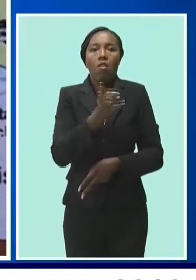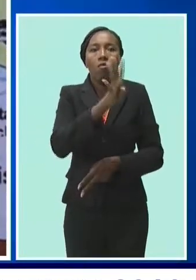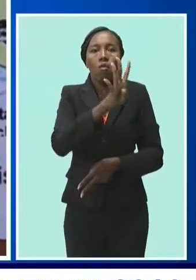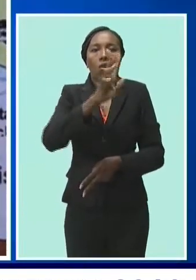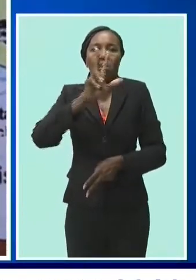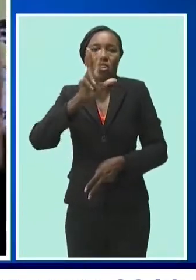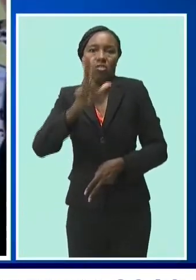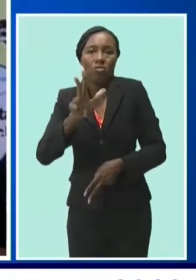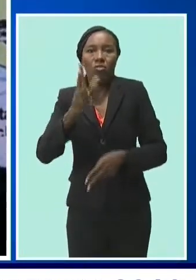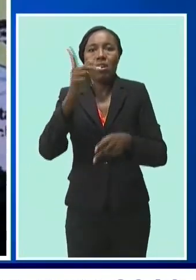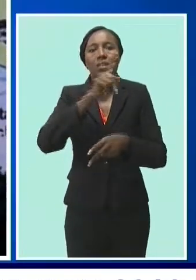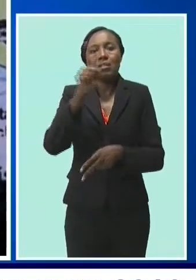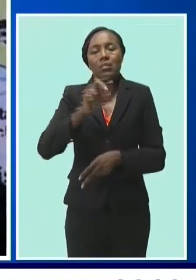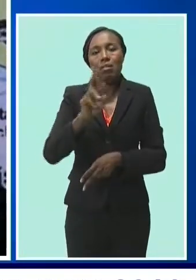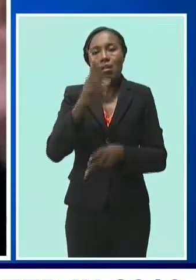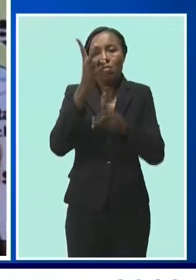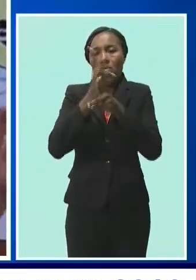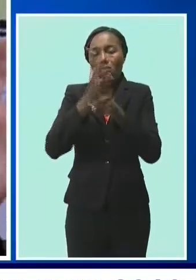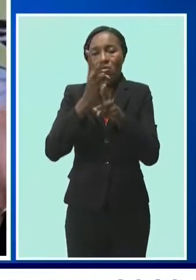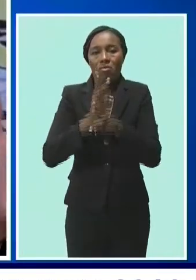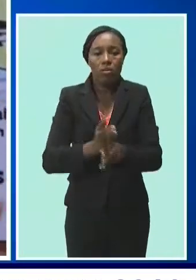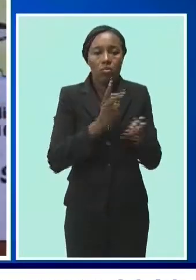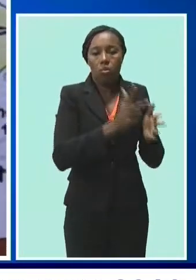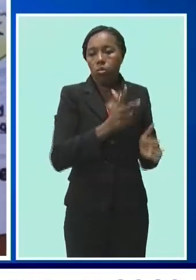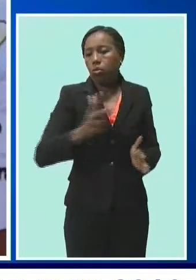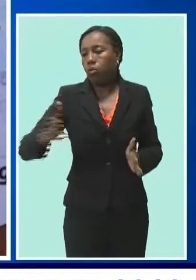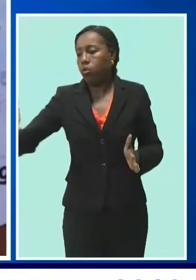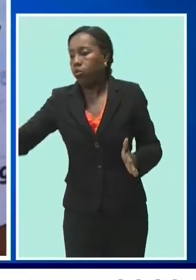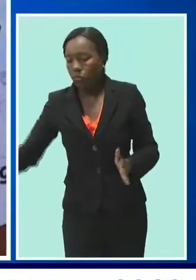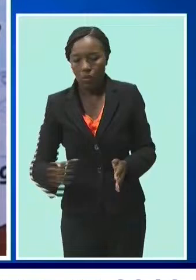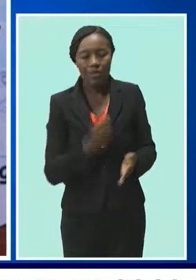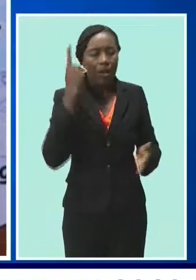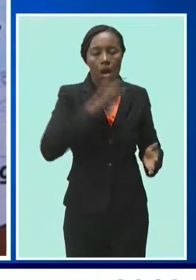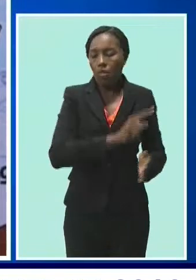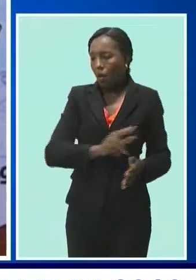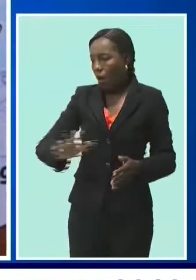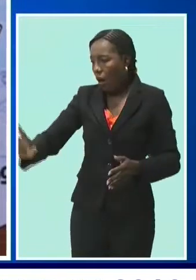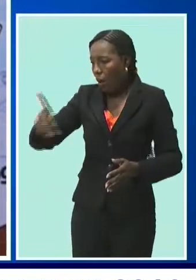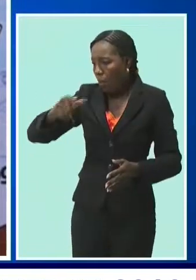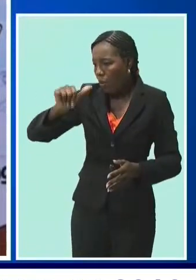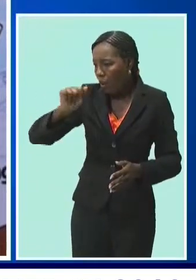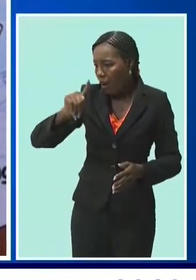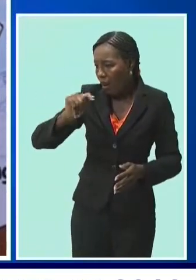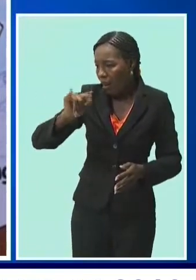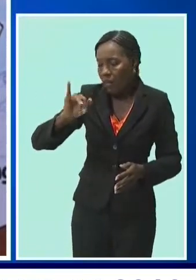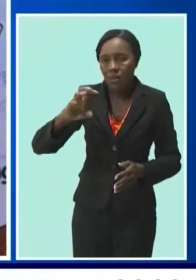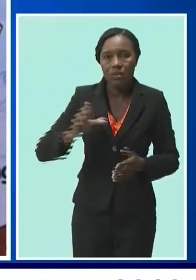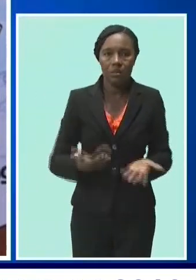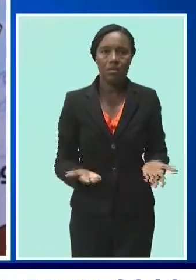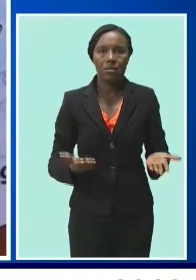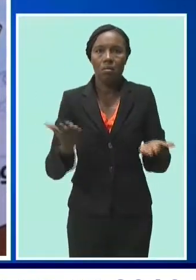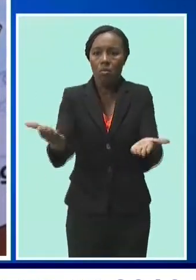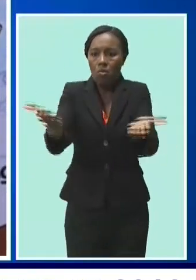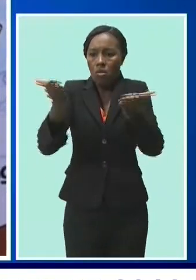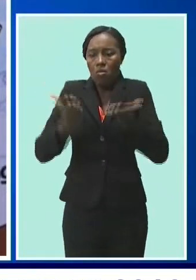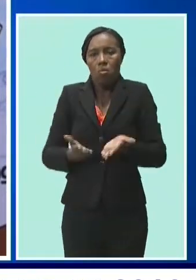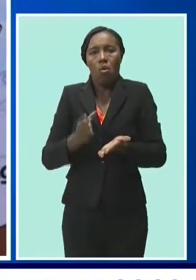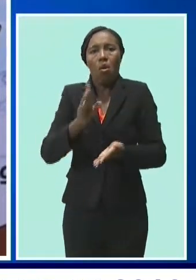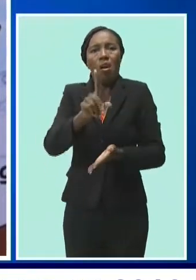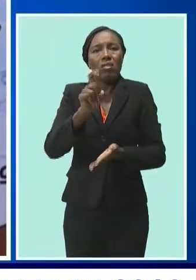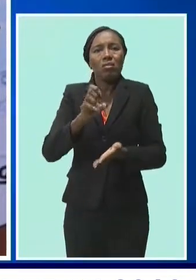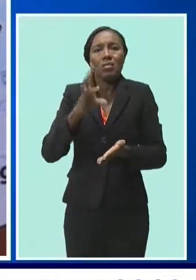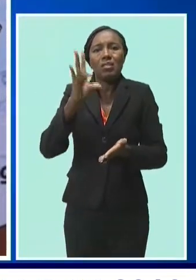Think of 43 ZR vans across the road and think of them filled with plastic. We also imported 140,000 pounds of